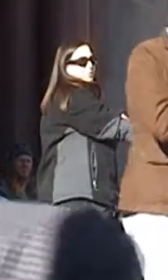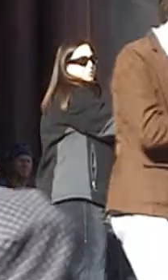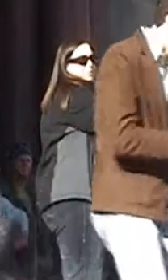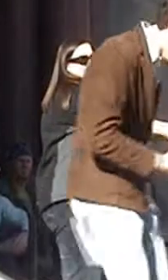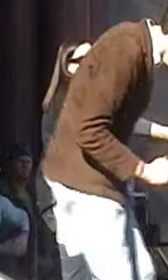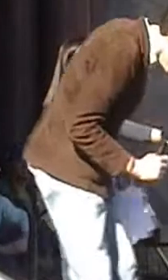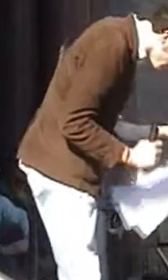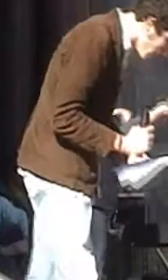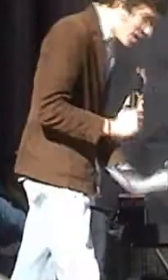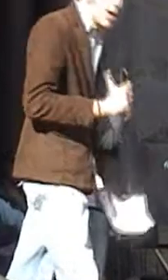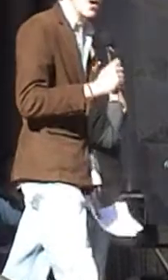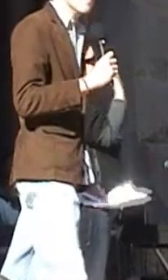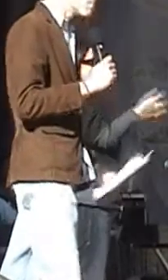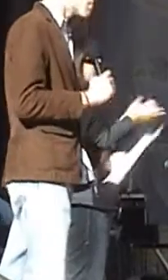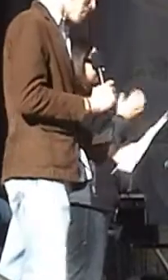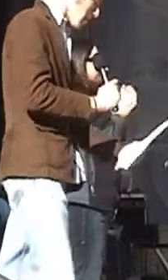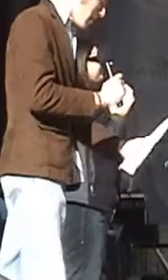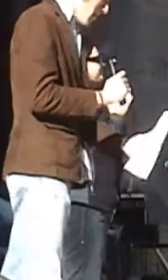Thank you.